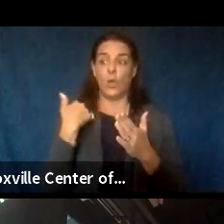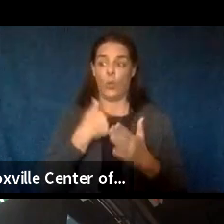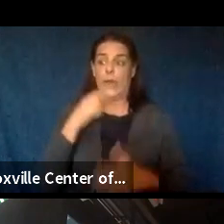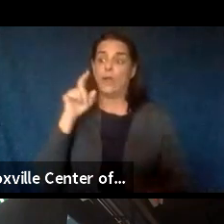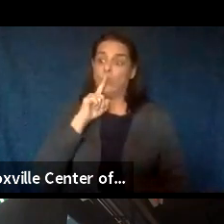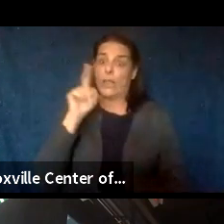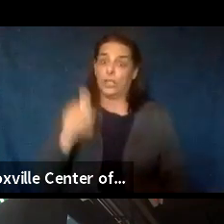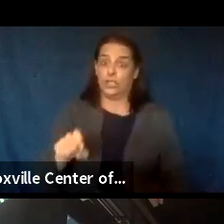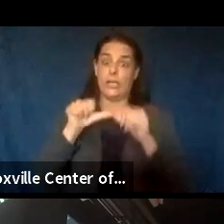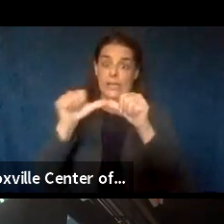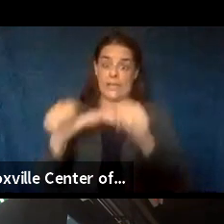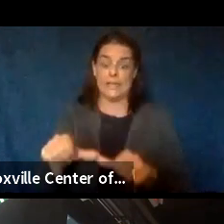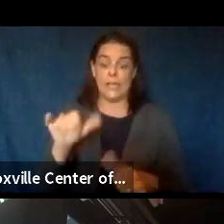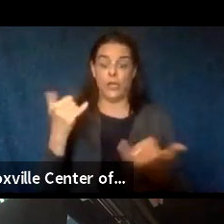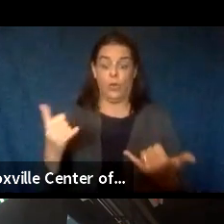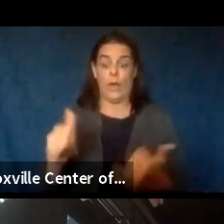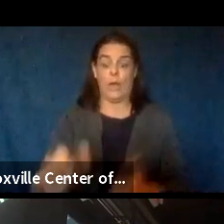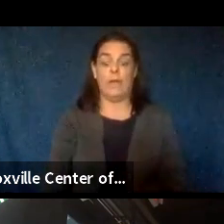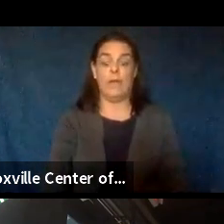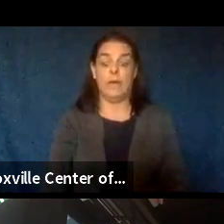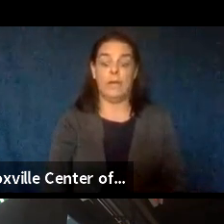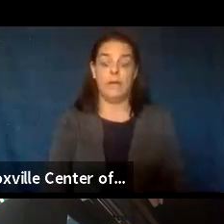this time overall?